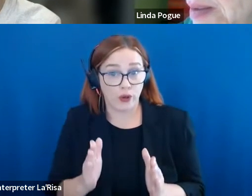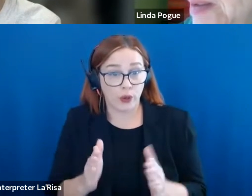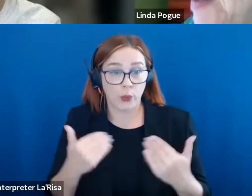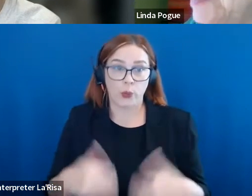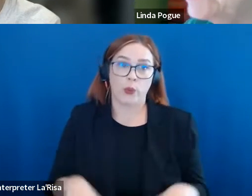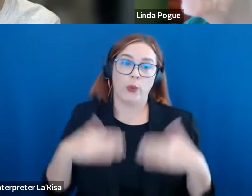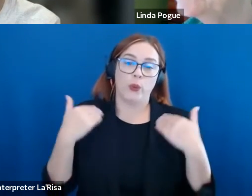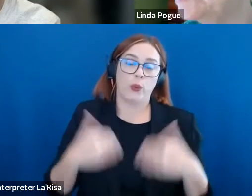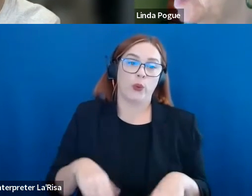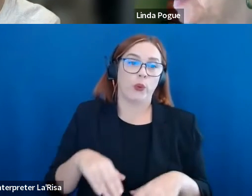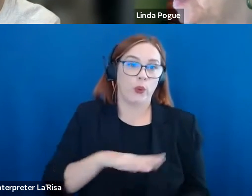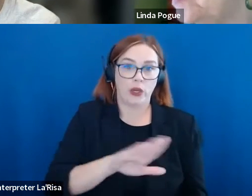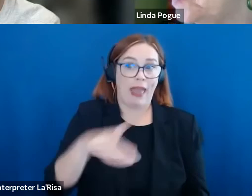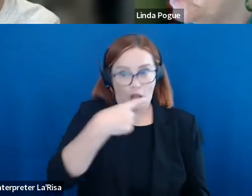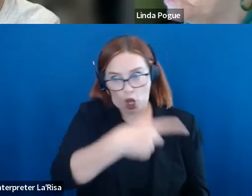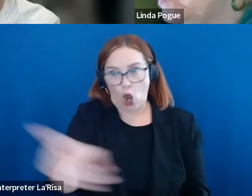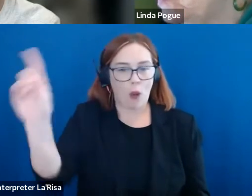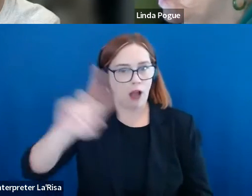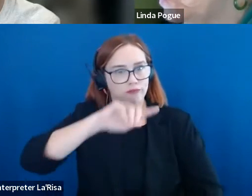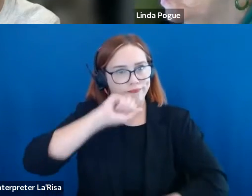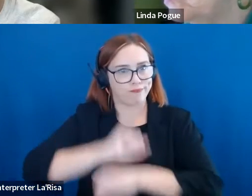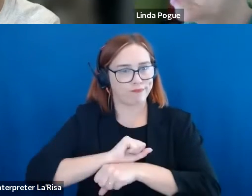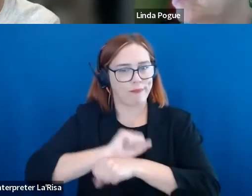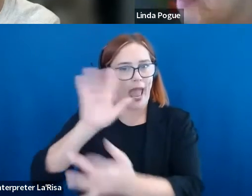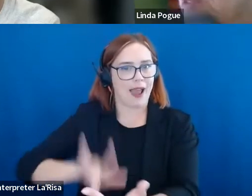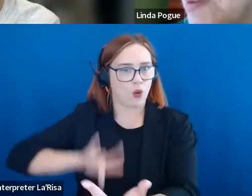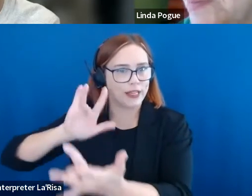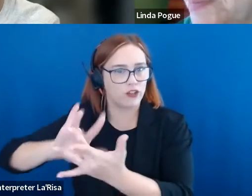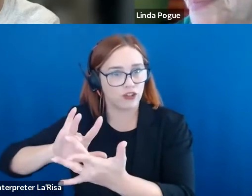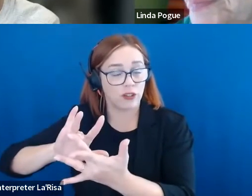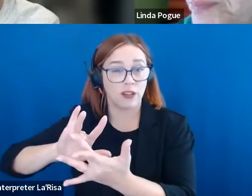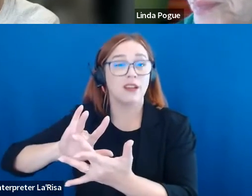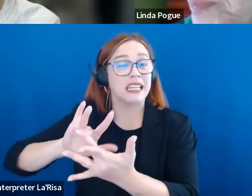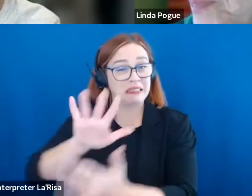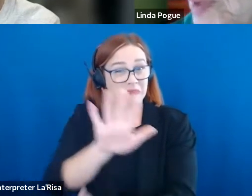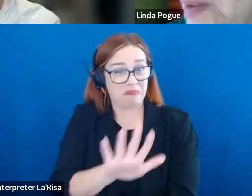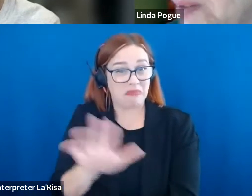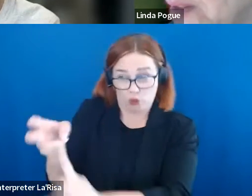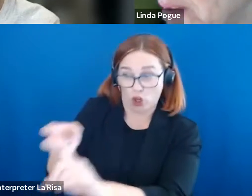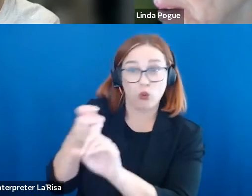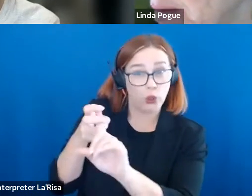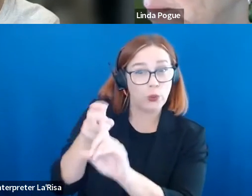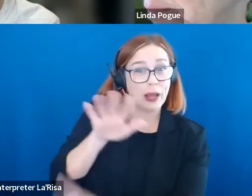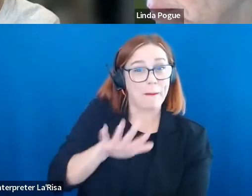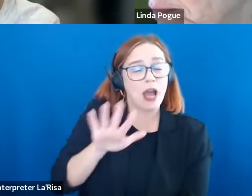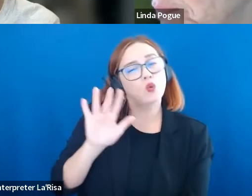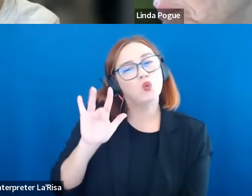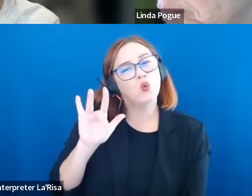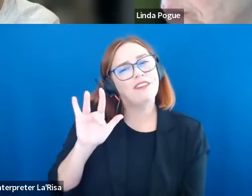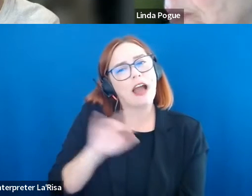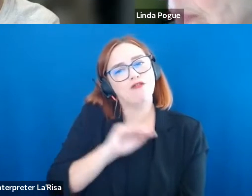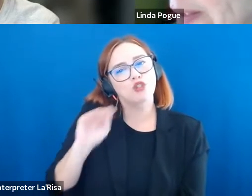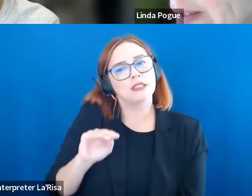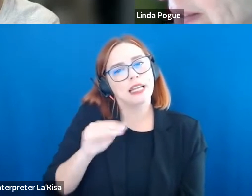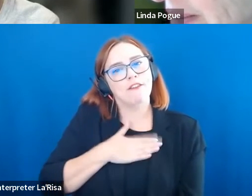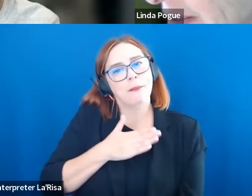going out and doing the outreach and recruitment is probably 25% of my